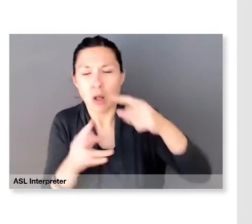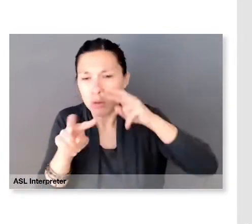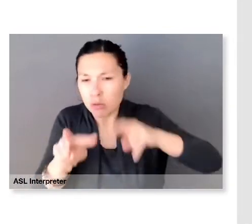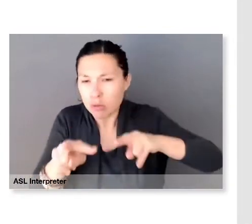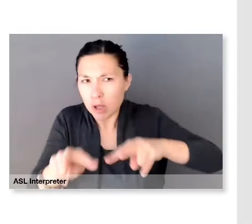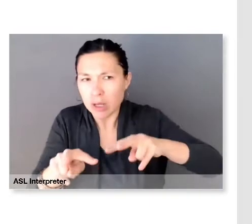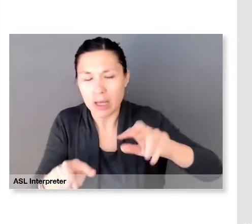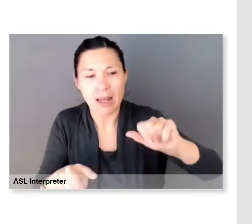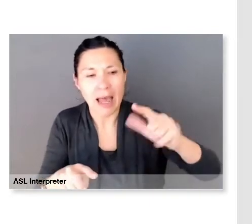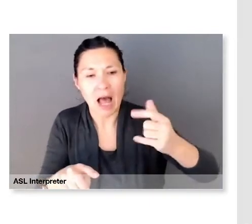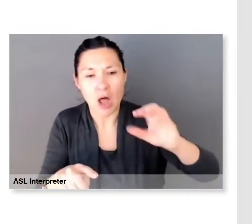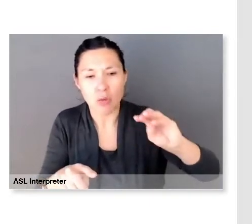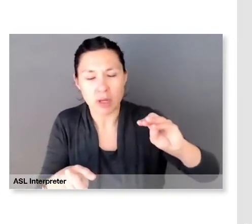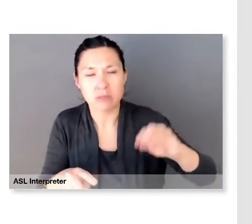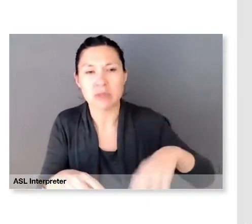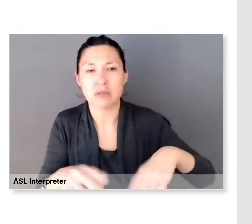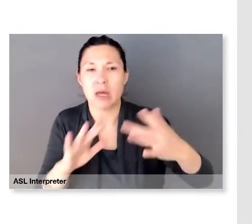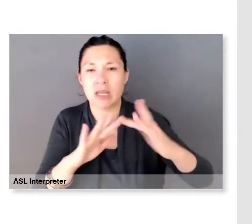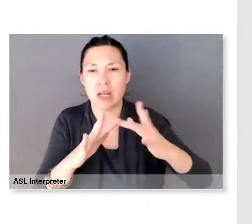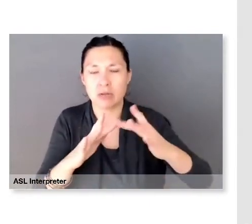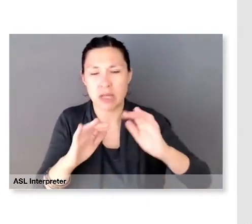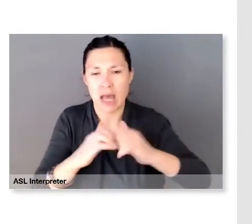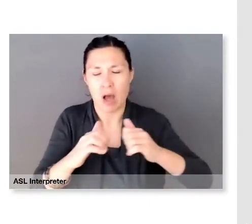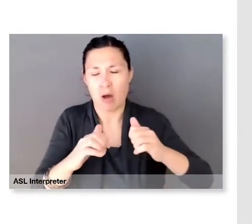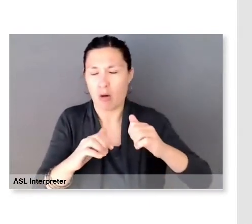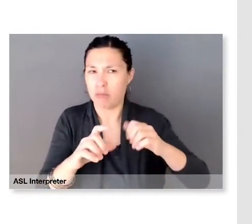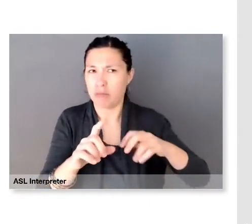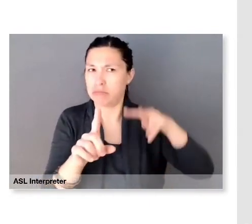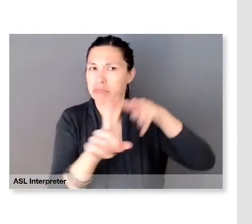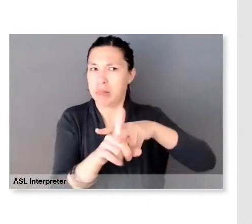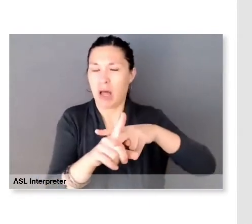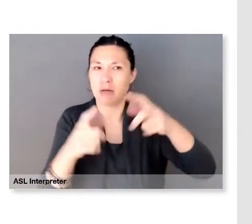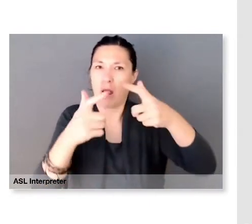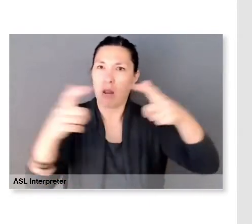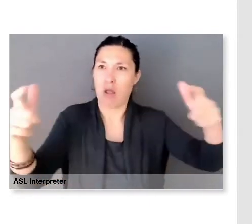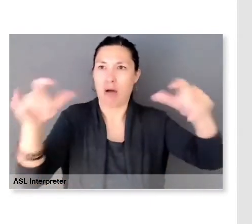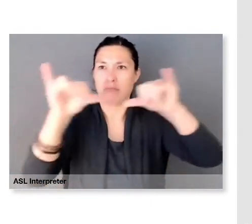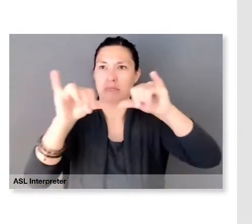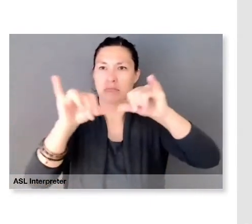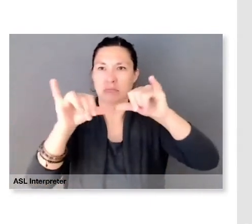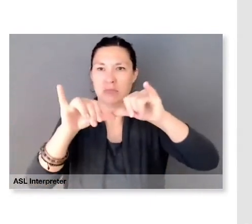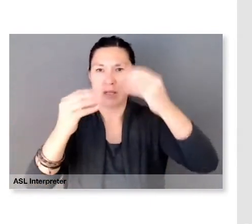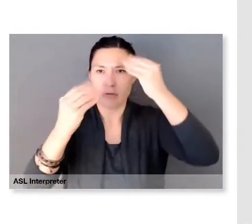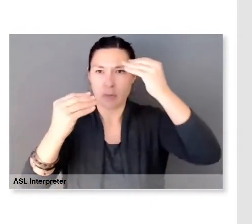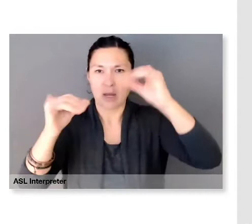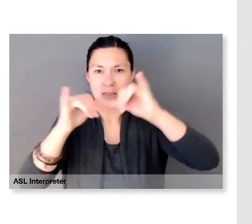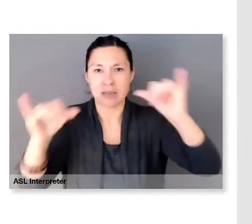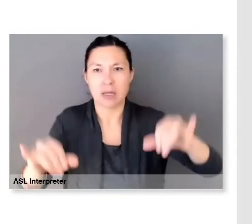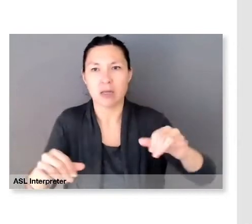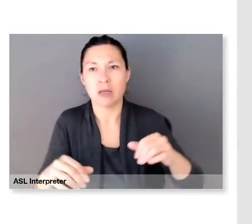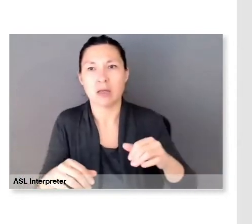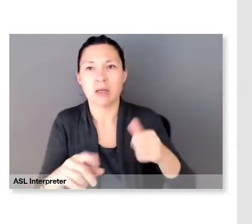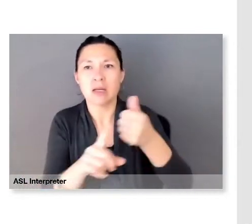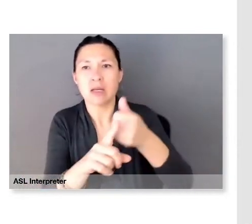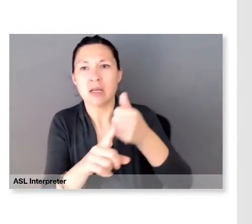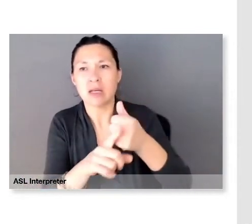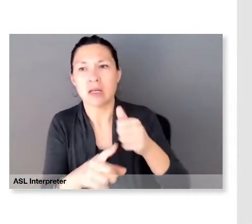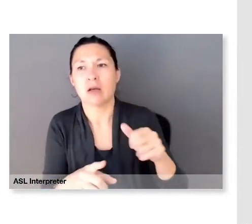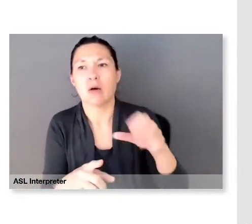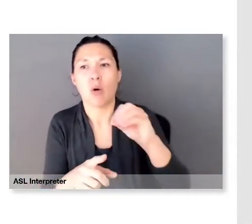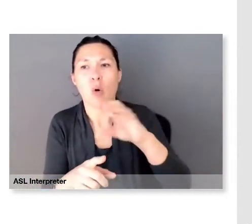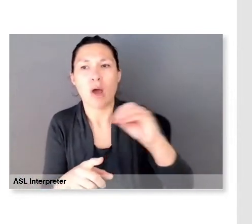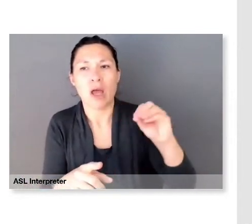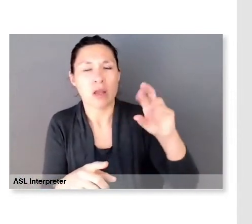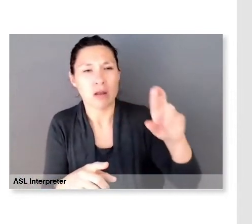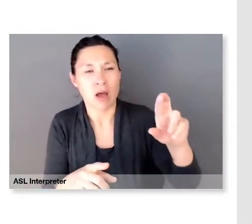large-scale social information systems. His work has been supported by NSF Career Award, ONR Young Investigator Award,